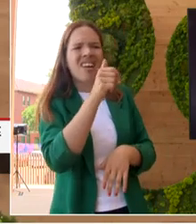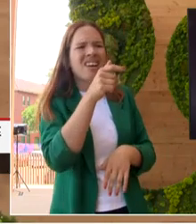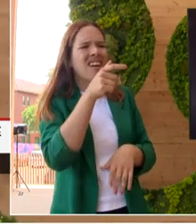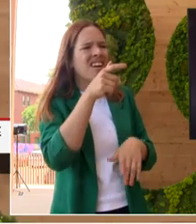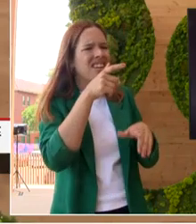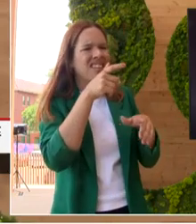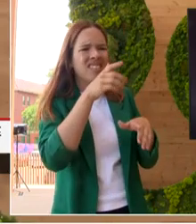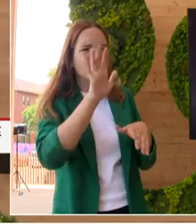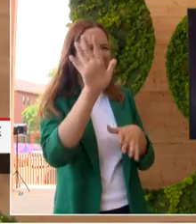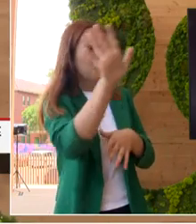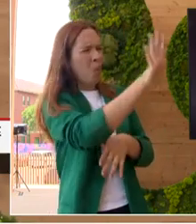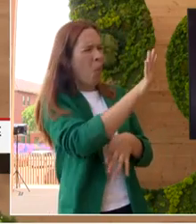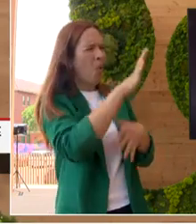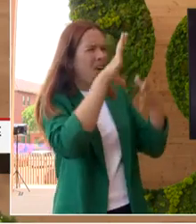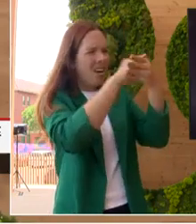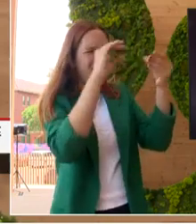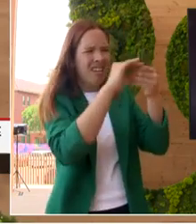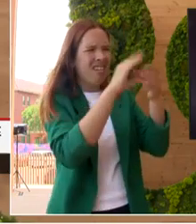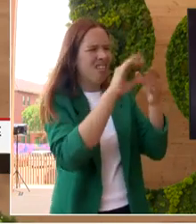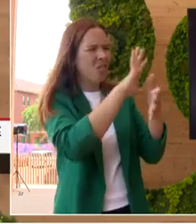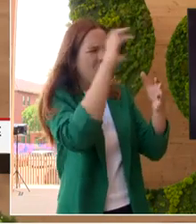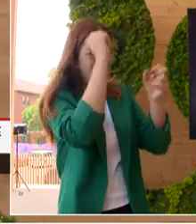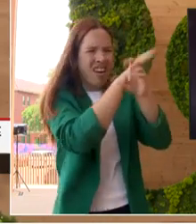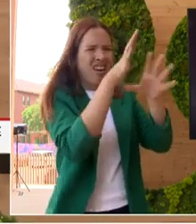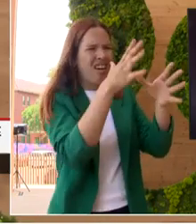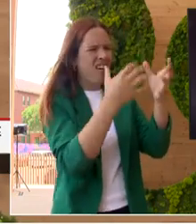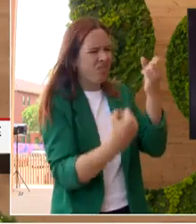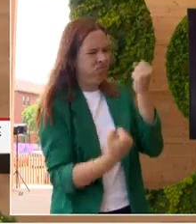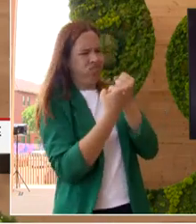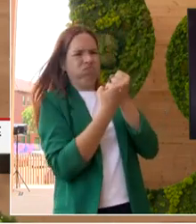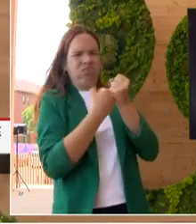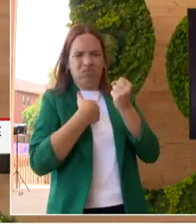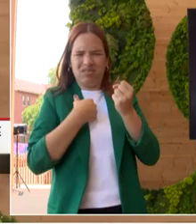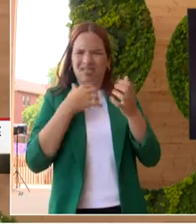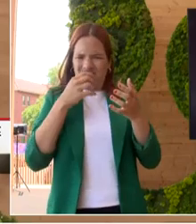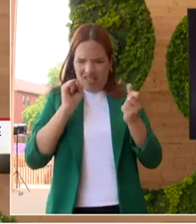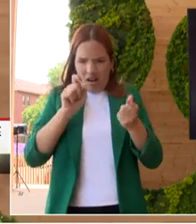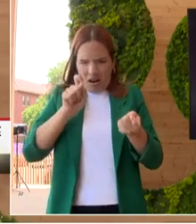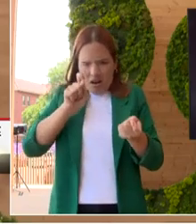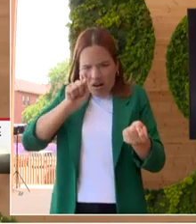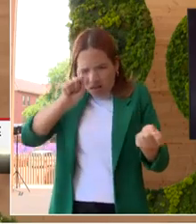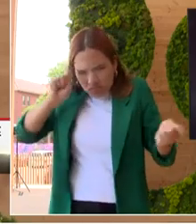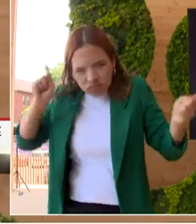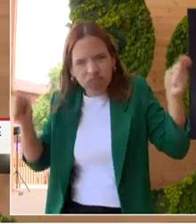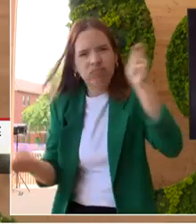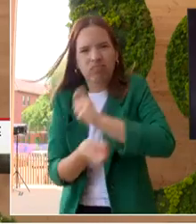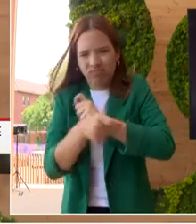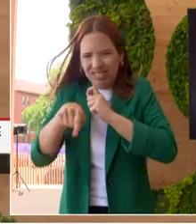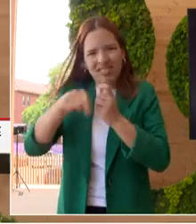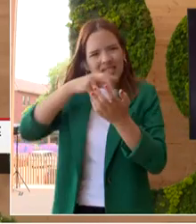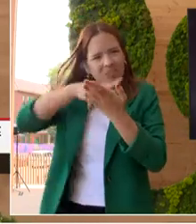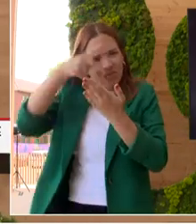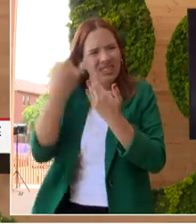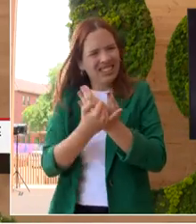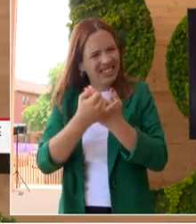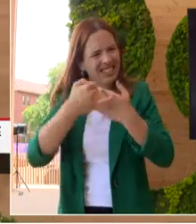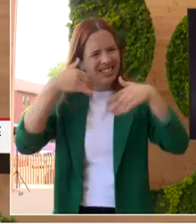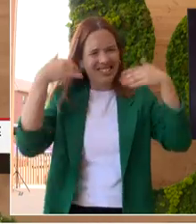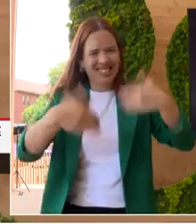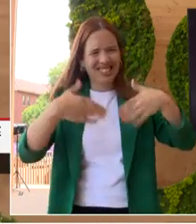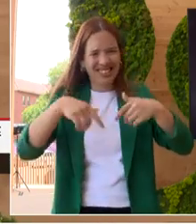and embraced the community's desire for a transformative project and constructed such a unique